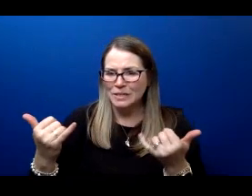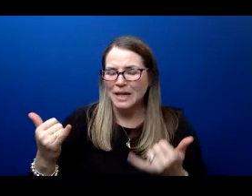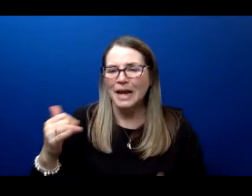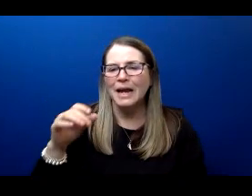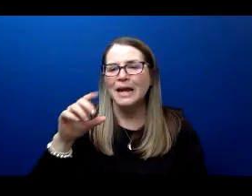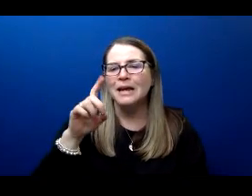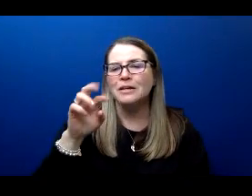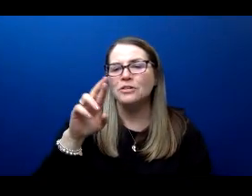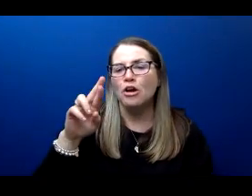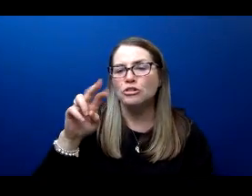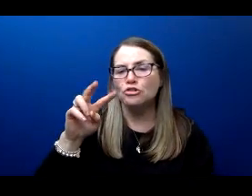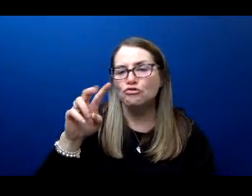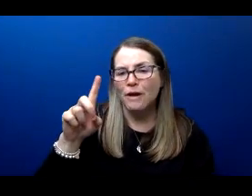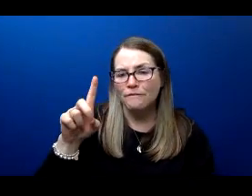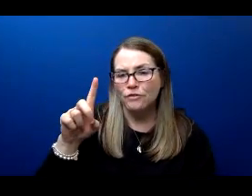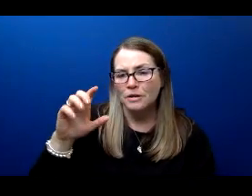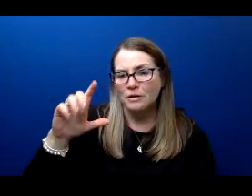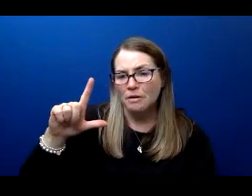Lax.